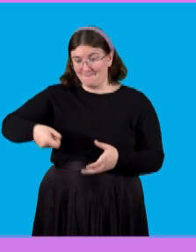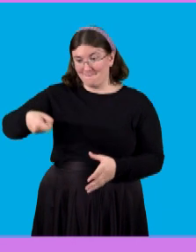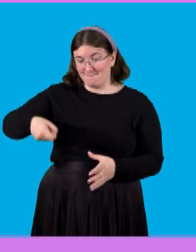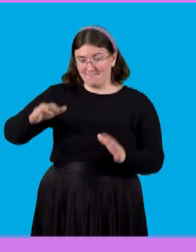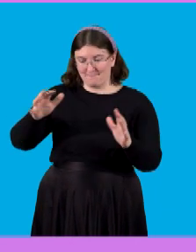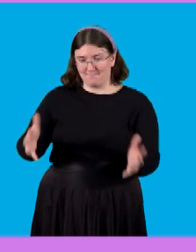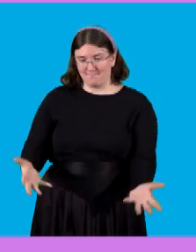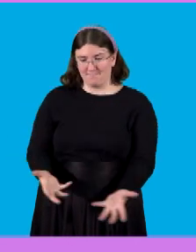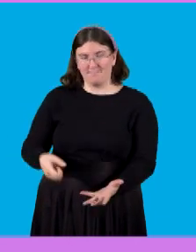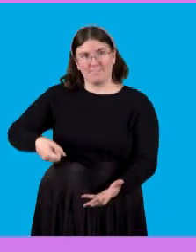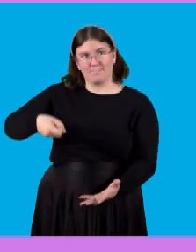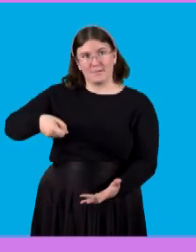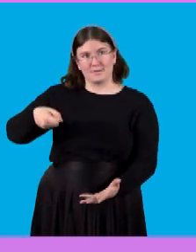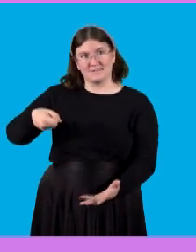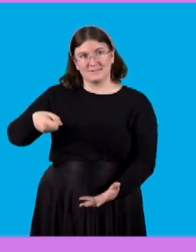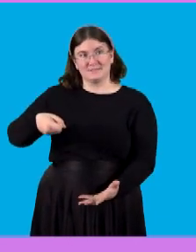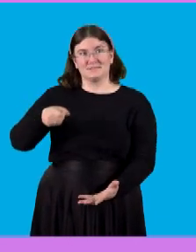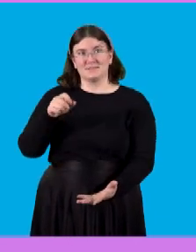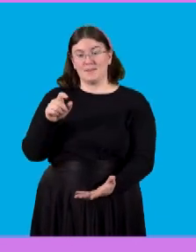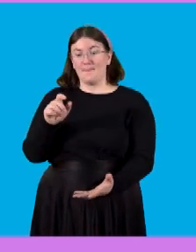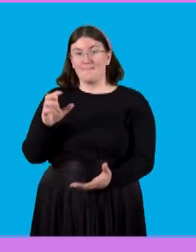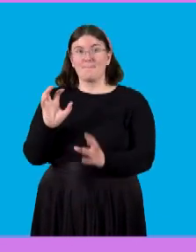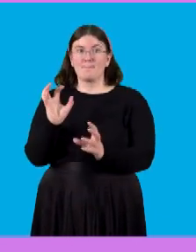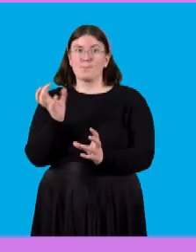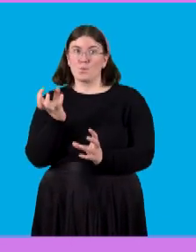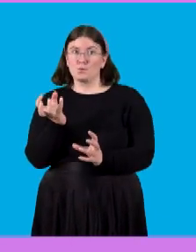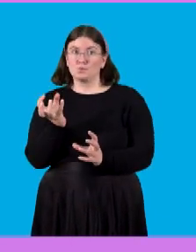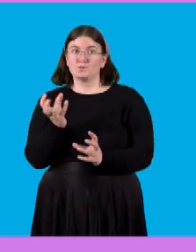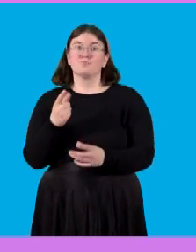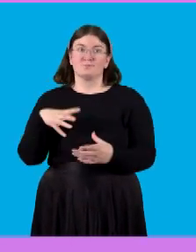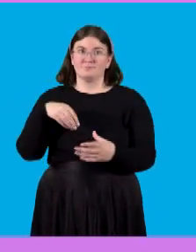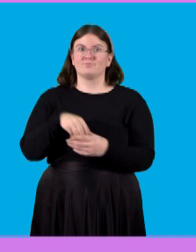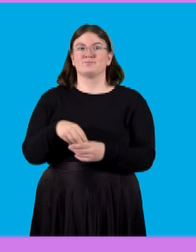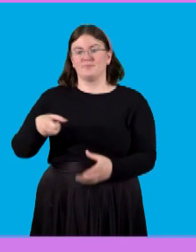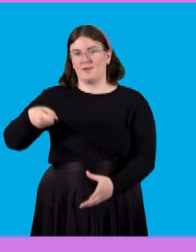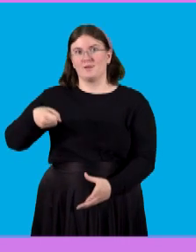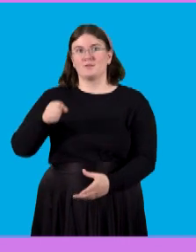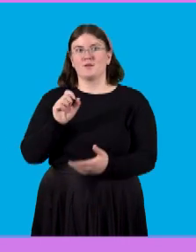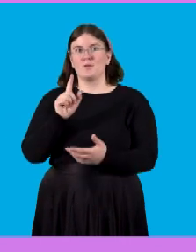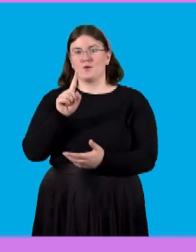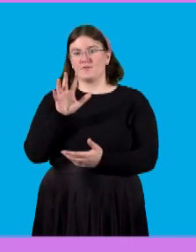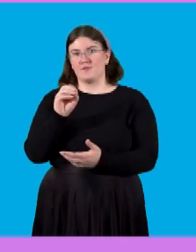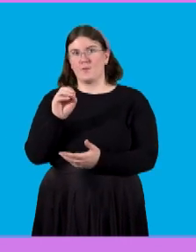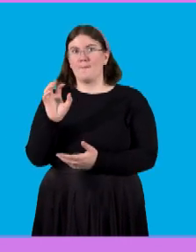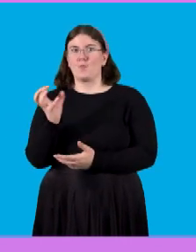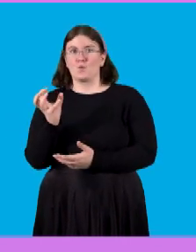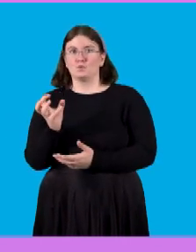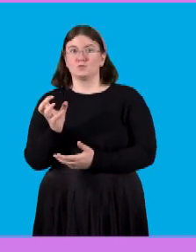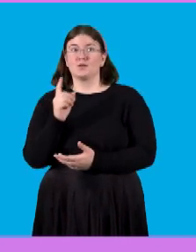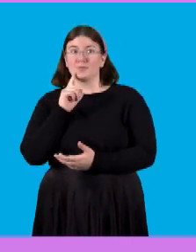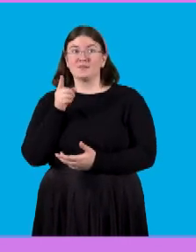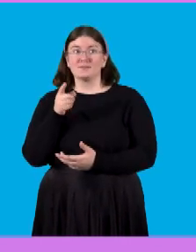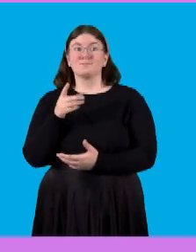7.5% discount, right, if he purchases a bucket of tennis balls. Calculate the VAT inclusive